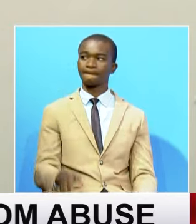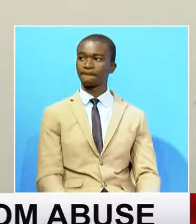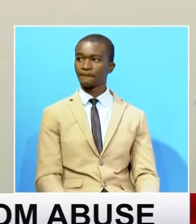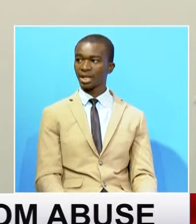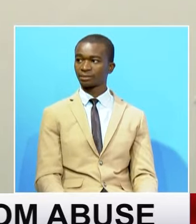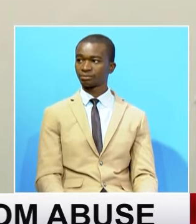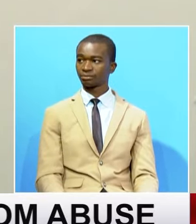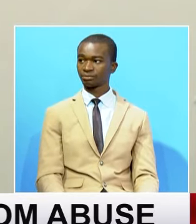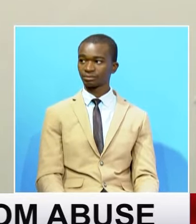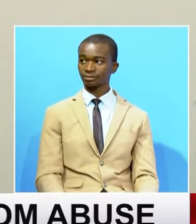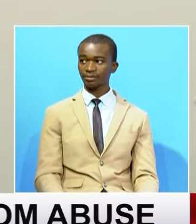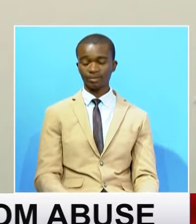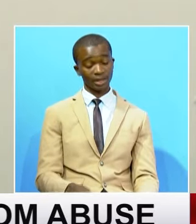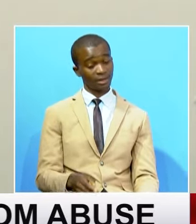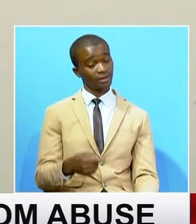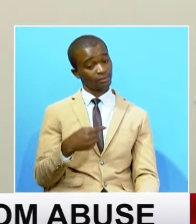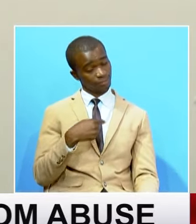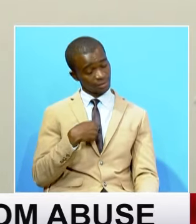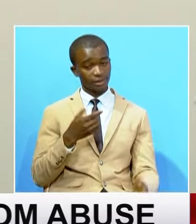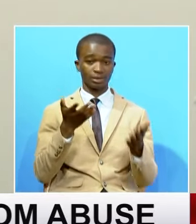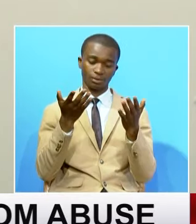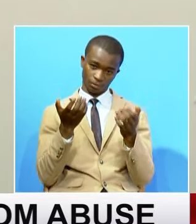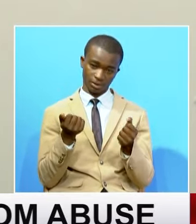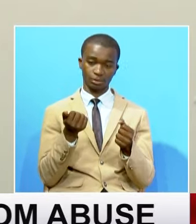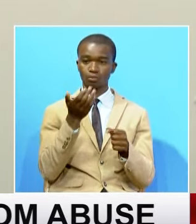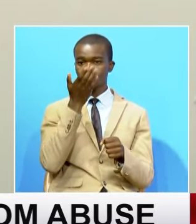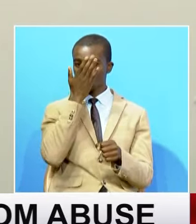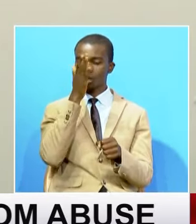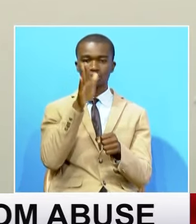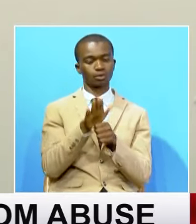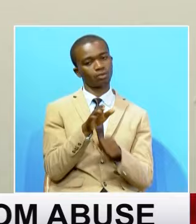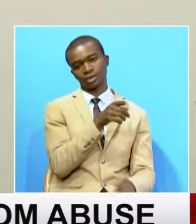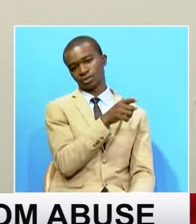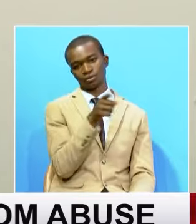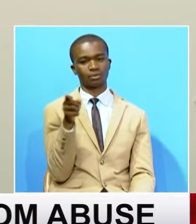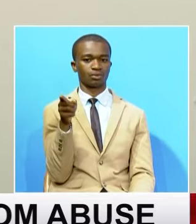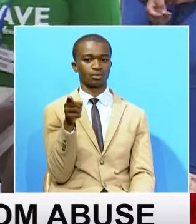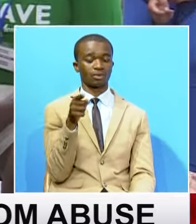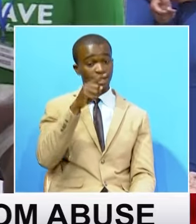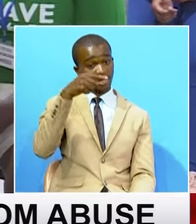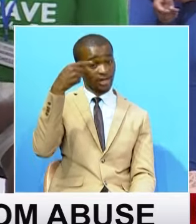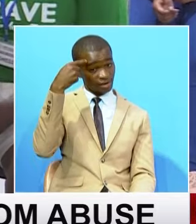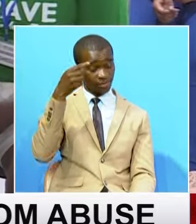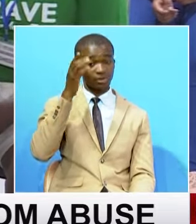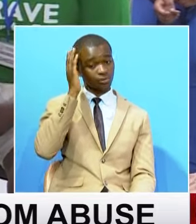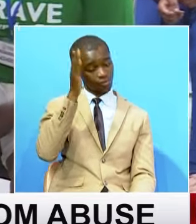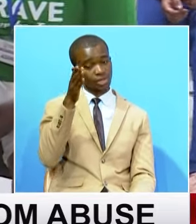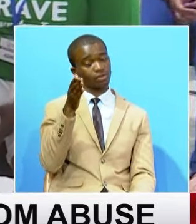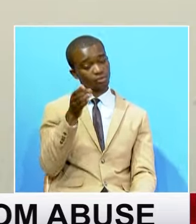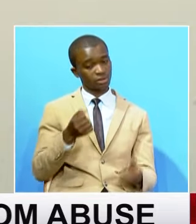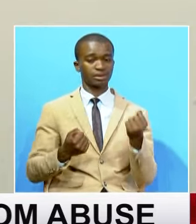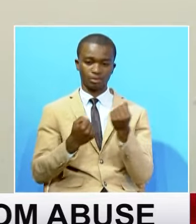everything possible to address the challenges the girls face today, and this fight calls for active